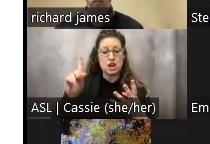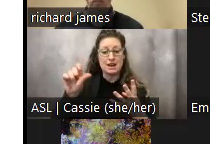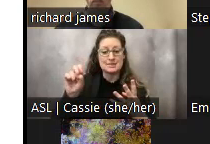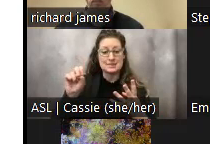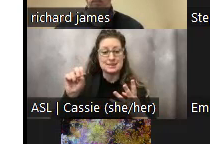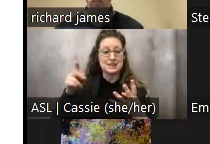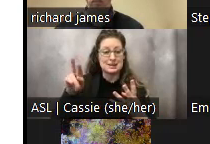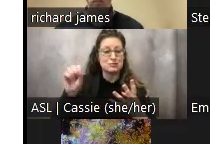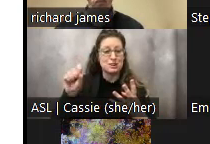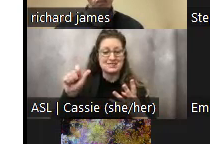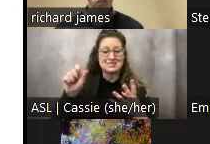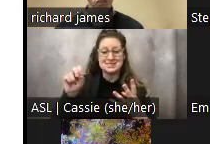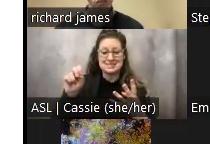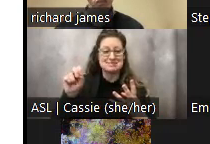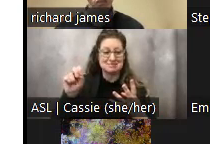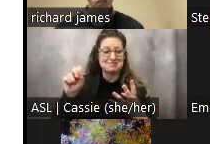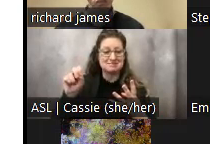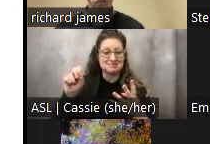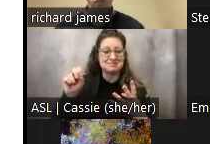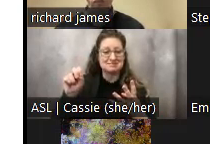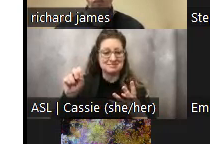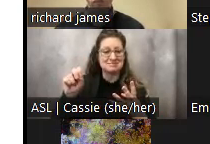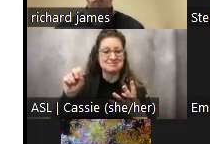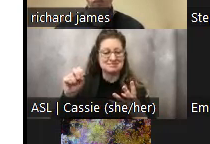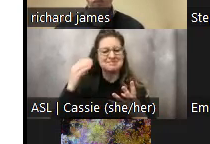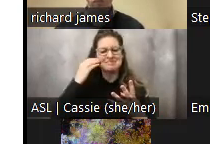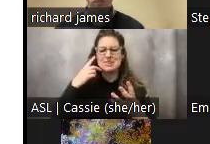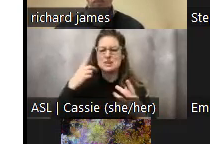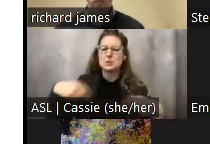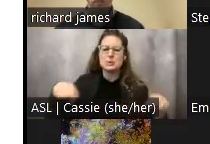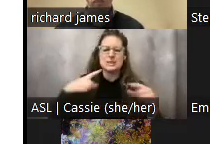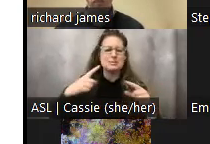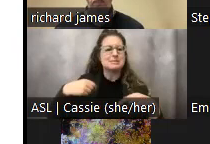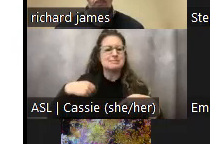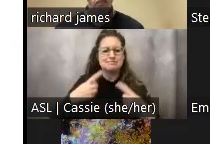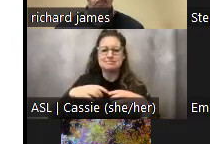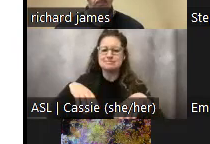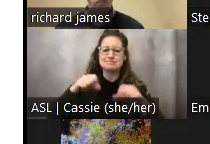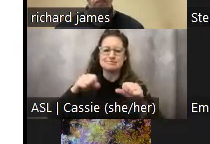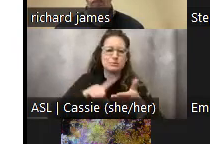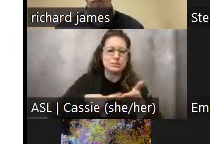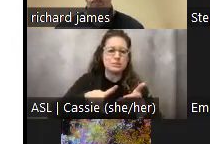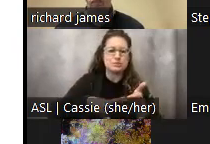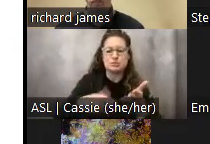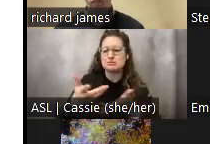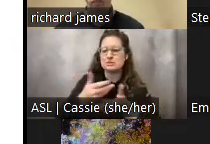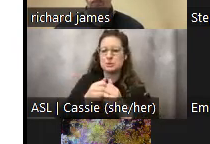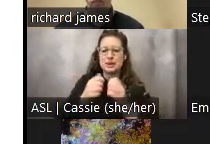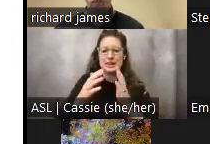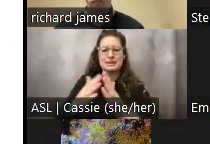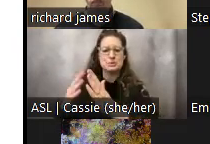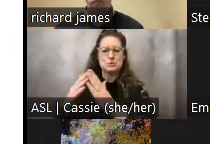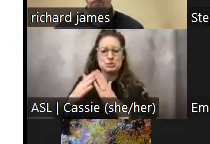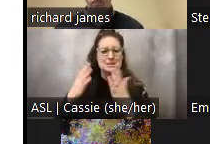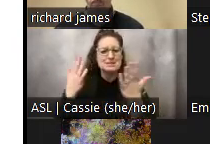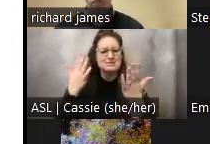You know, we've been doing research and engaging with the community in order to